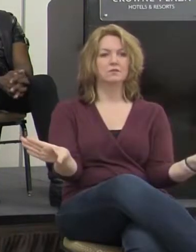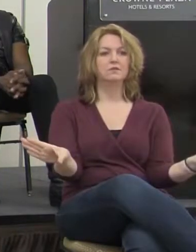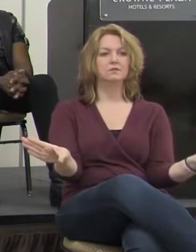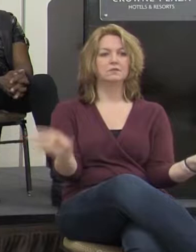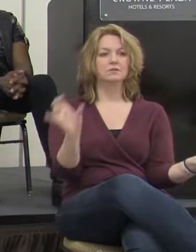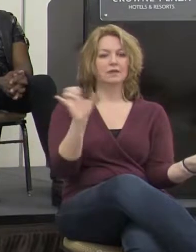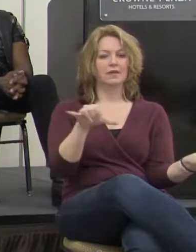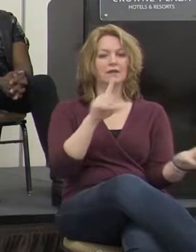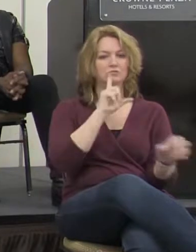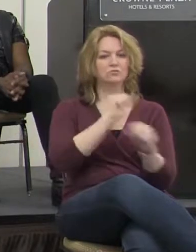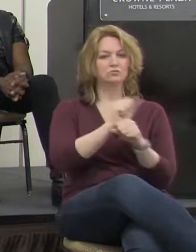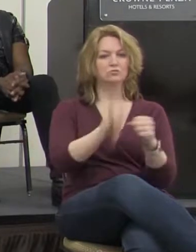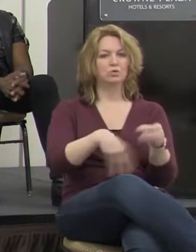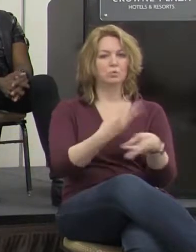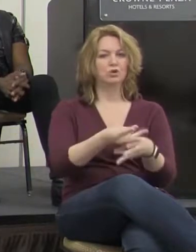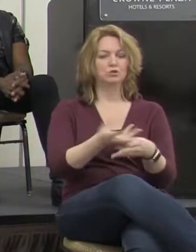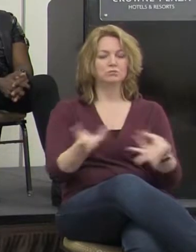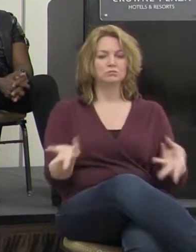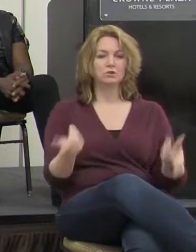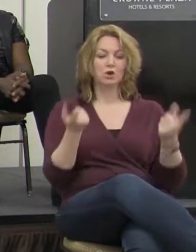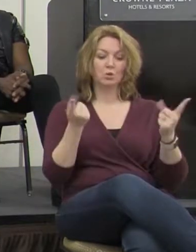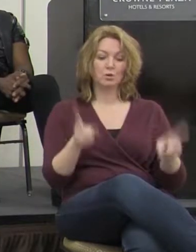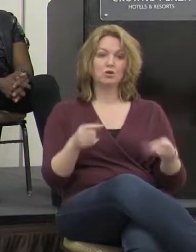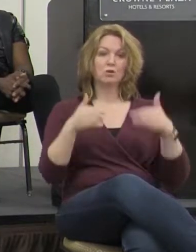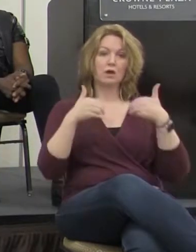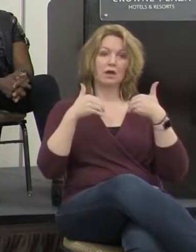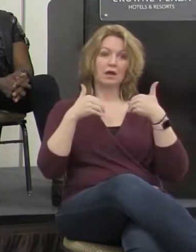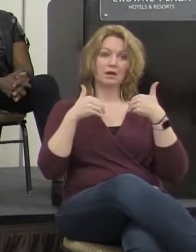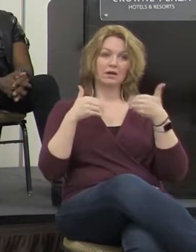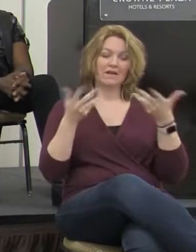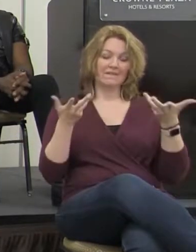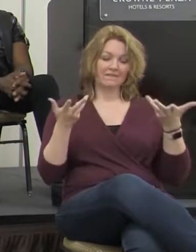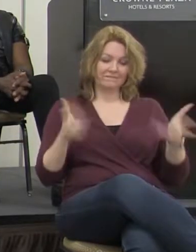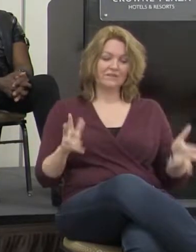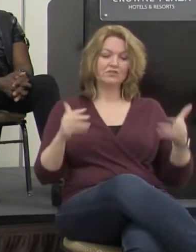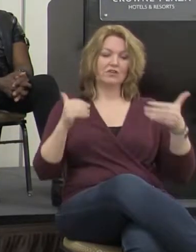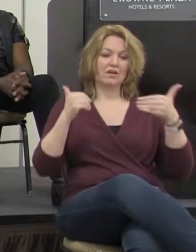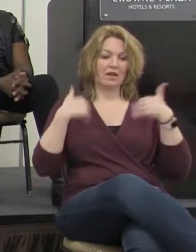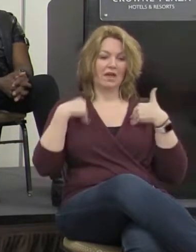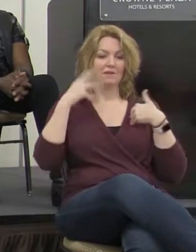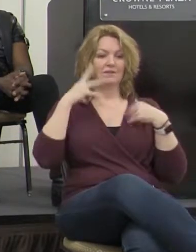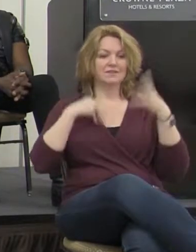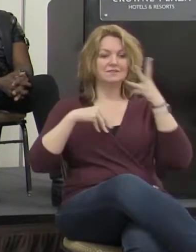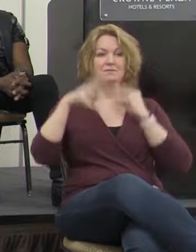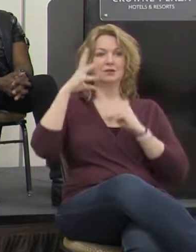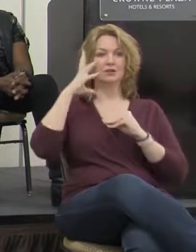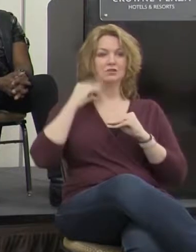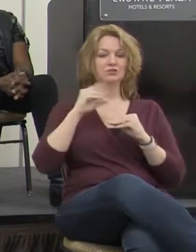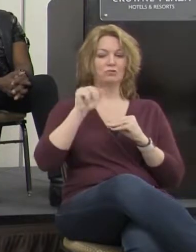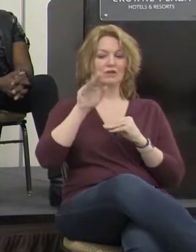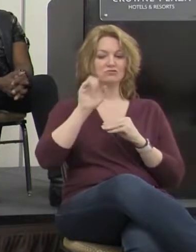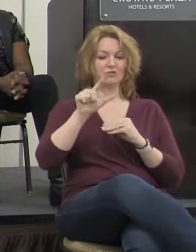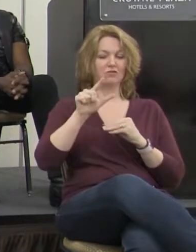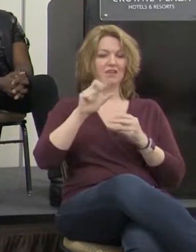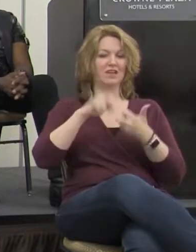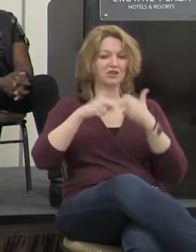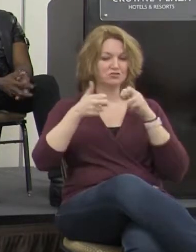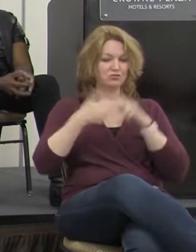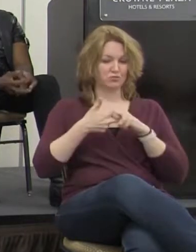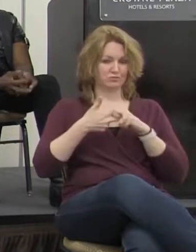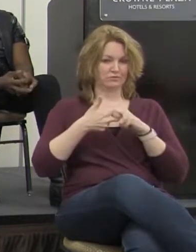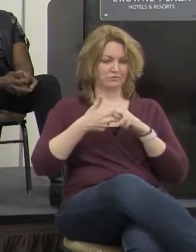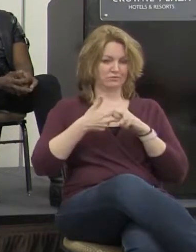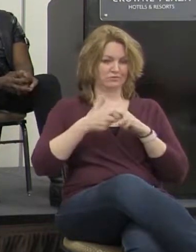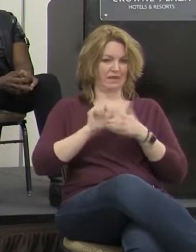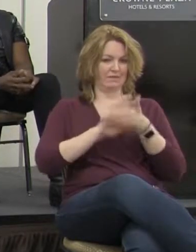That's the reality, is that when you have had systemic racial issues that have